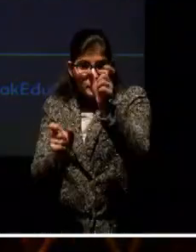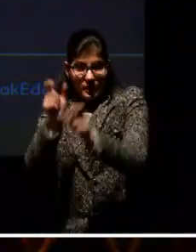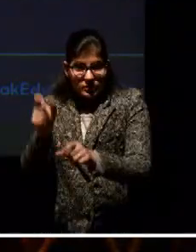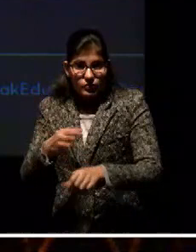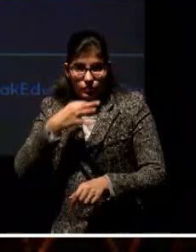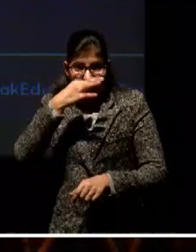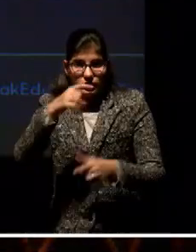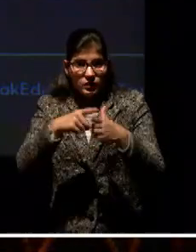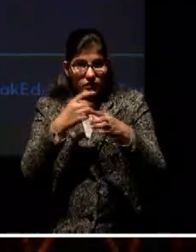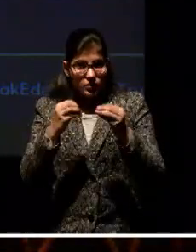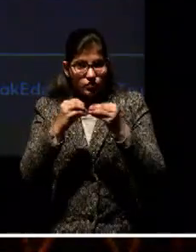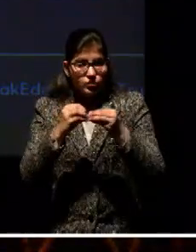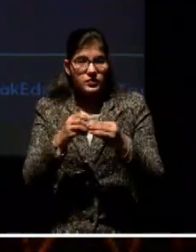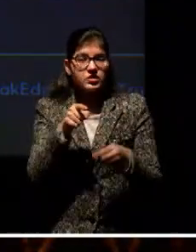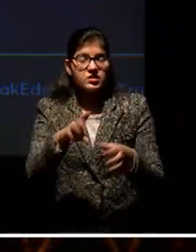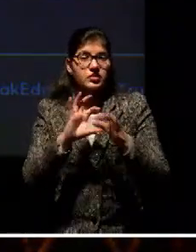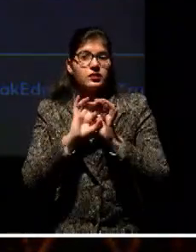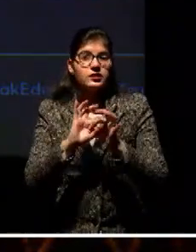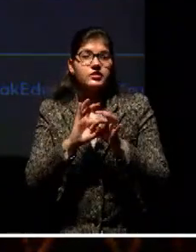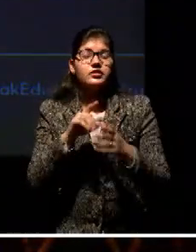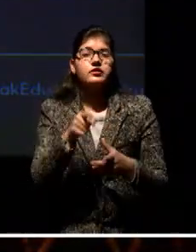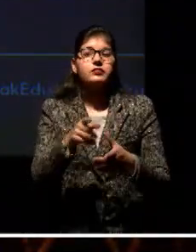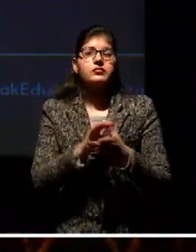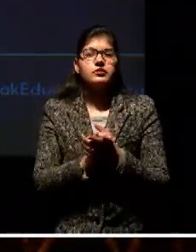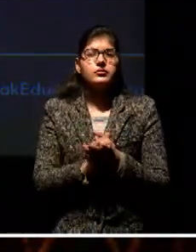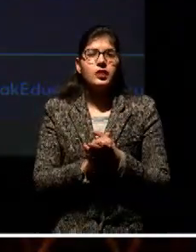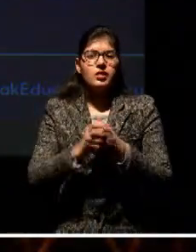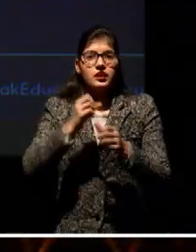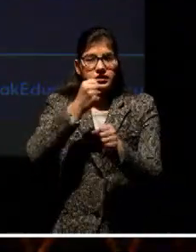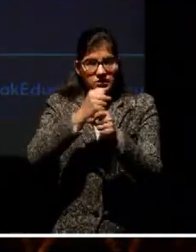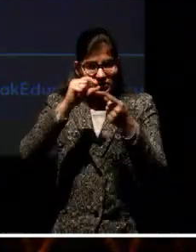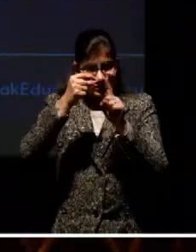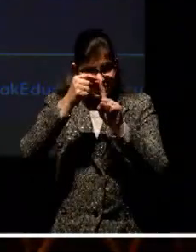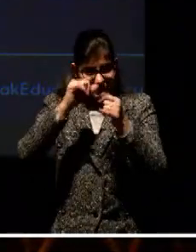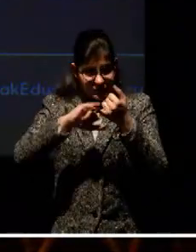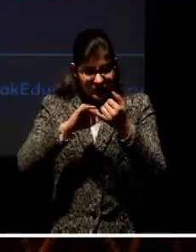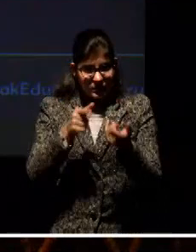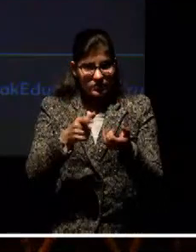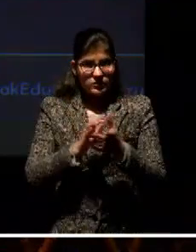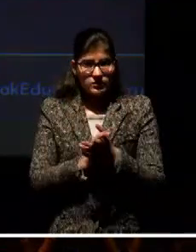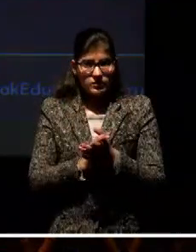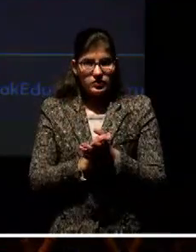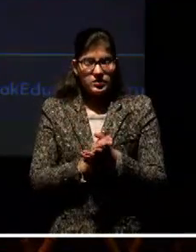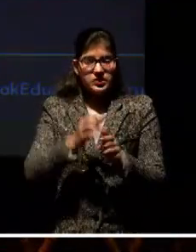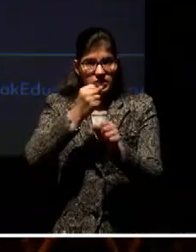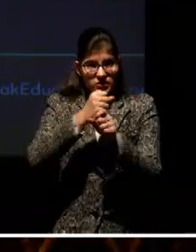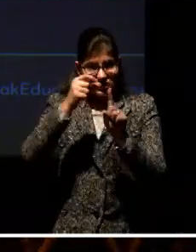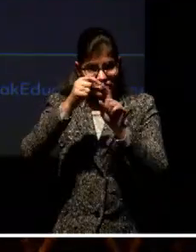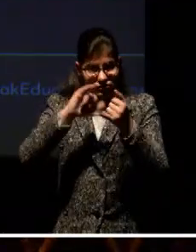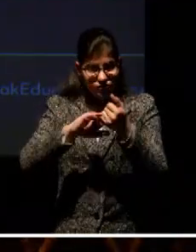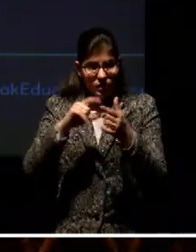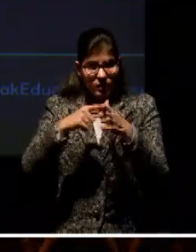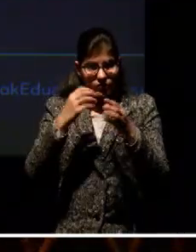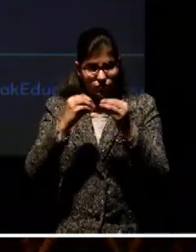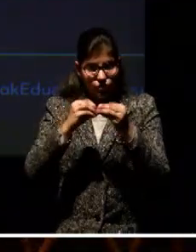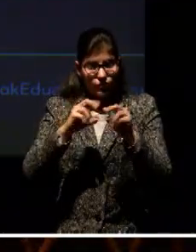jobs, is the connection that one could make with global database like ONIT. ONIT is a global database of jobs across